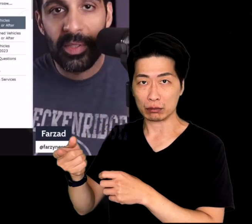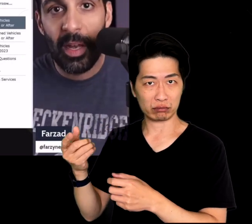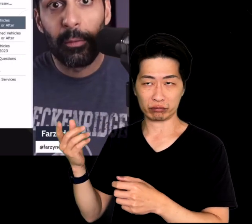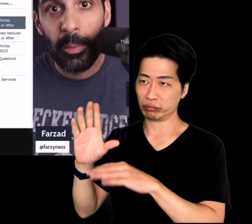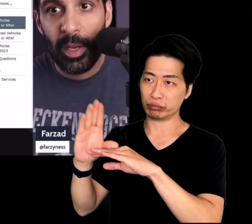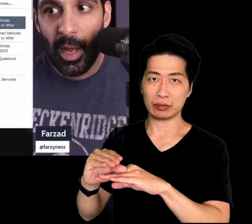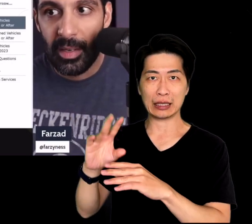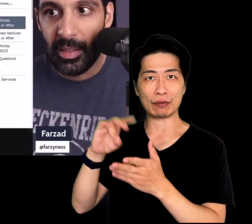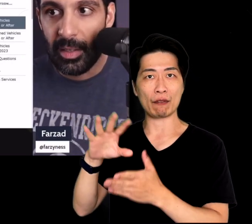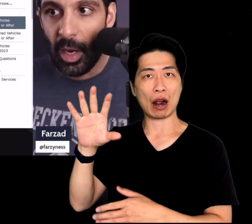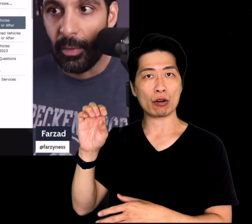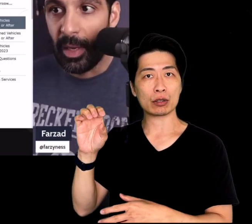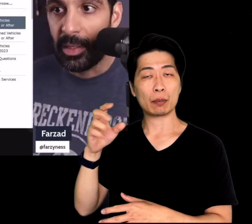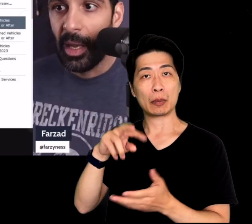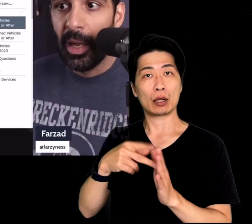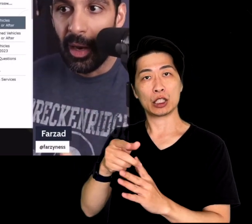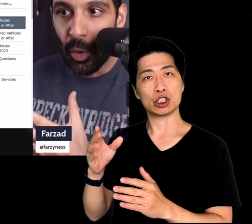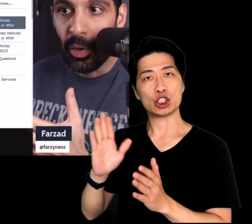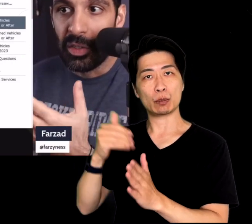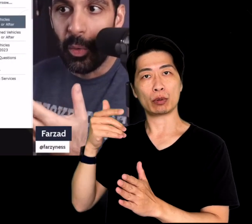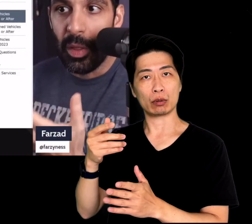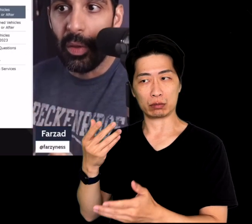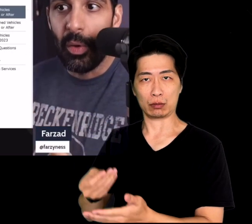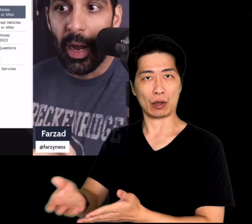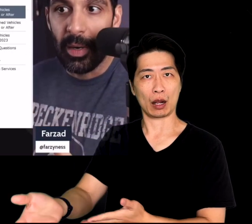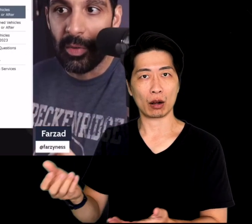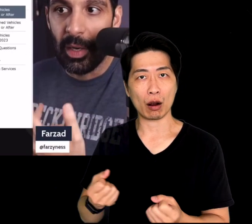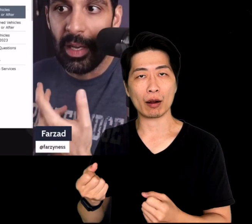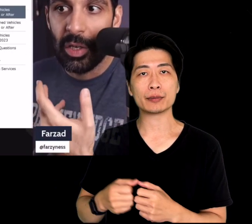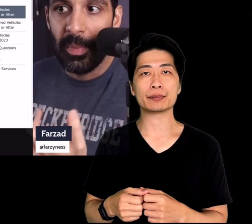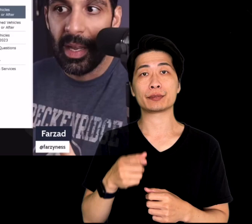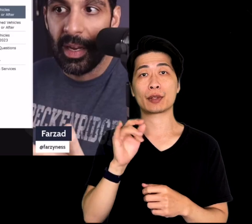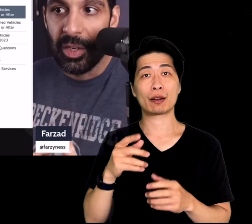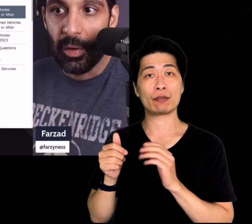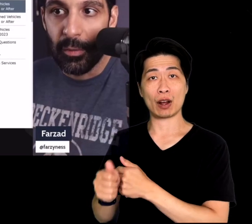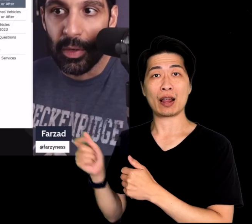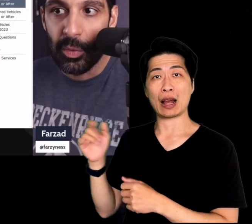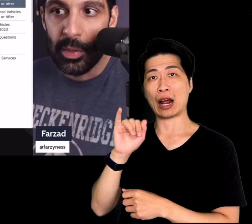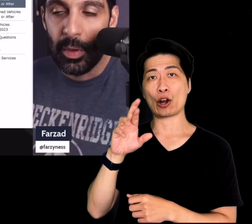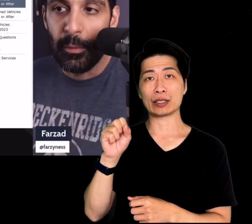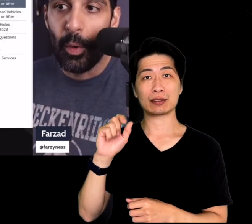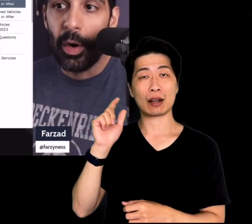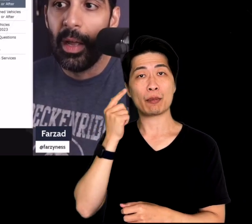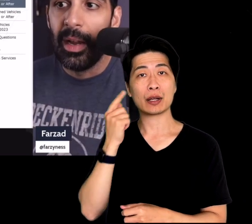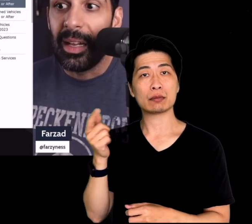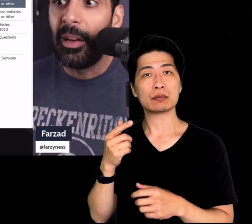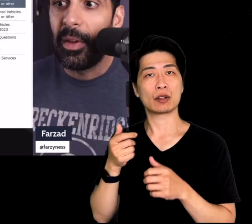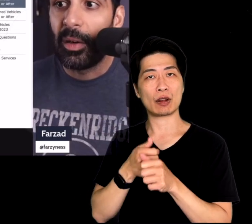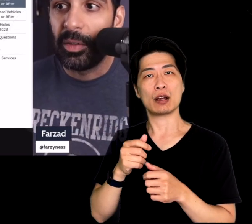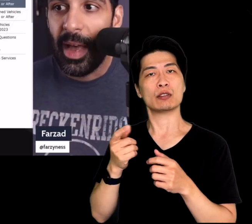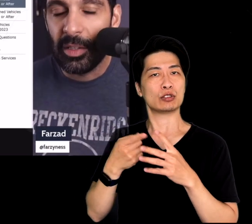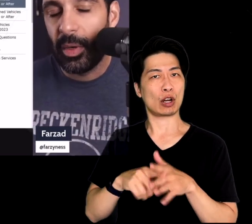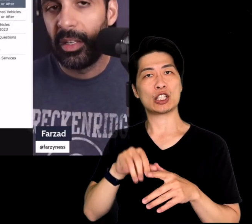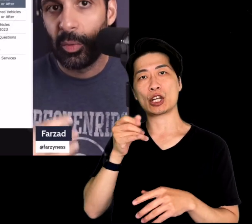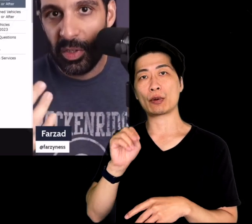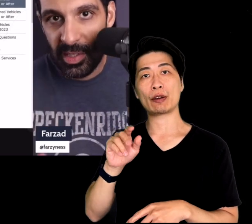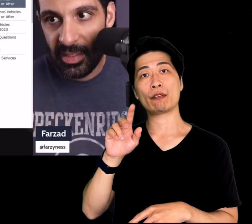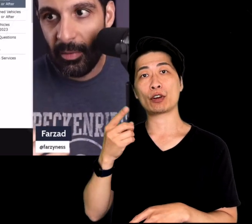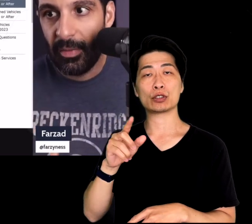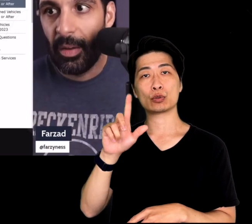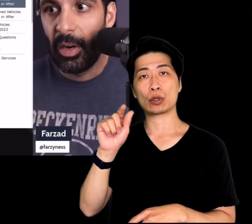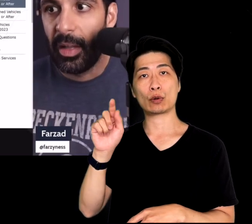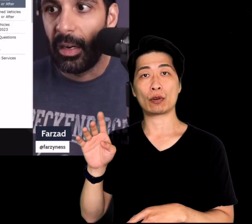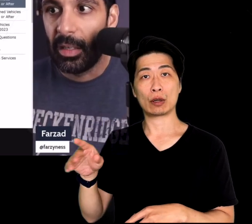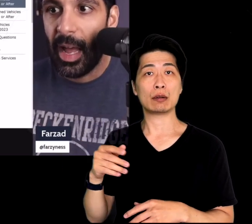fueleconomy.gov website from the United States government in accordance with new IRS regulation beginning in January 1st, 2024. Clean vehicle tax credits, which is